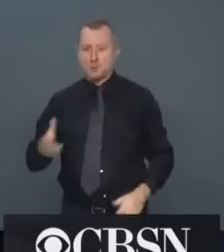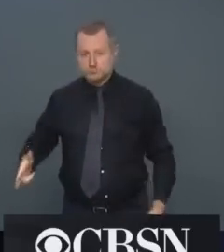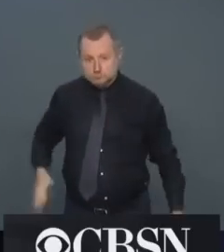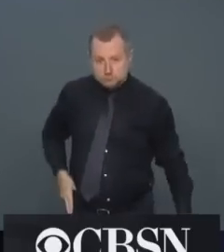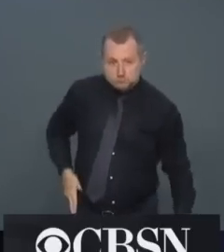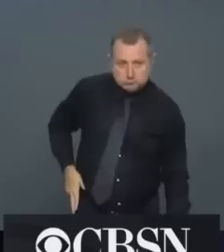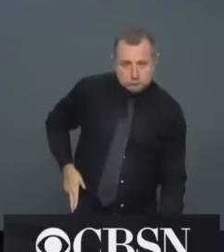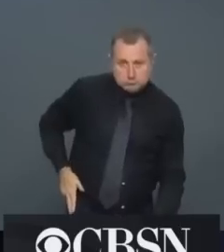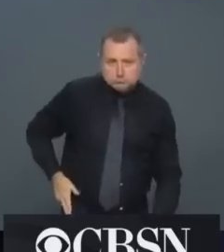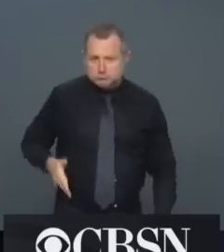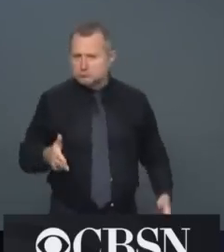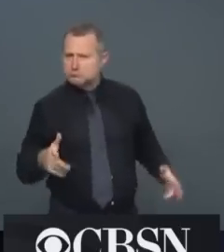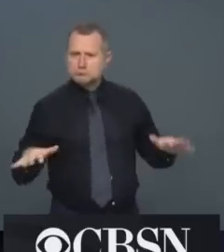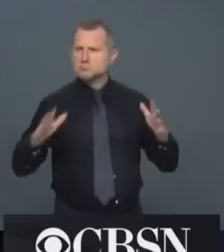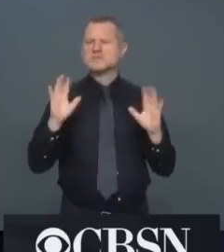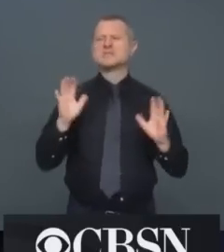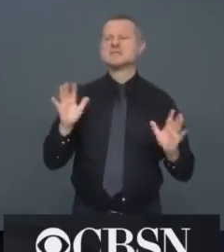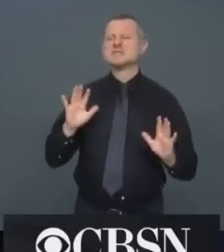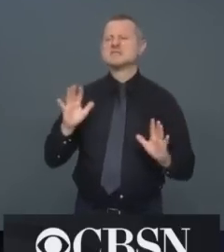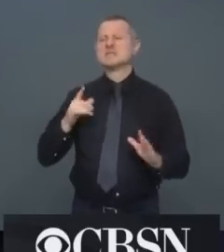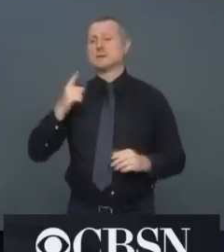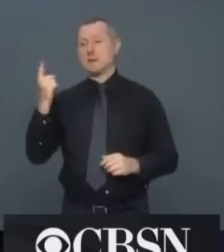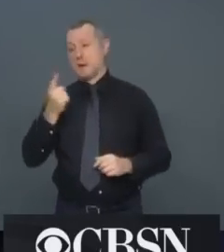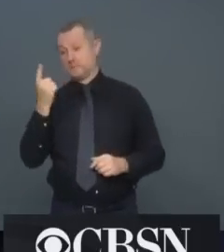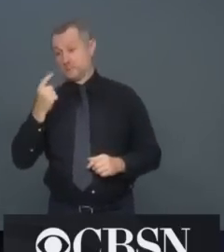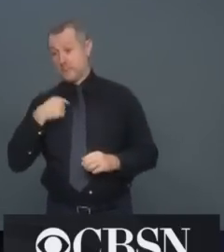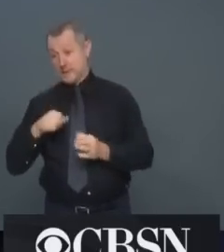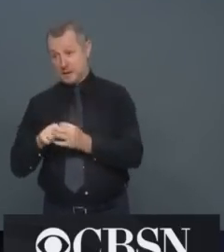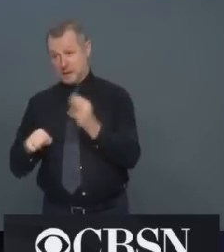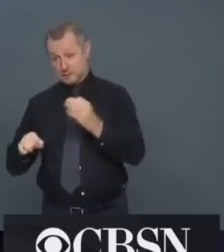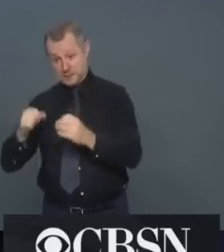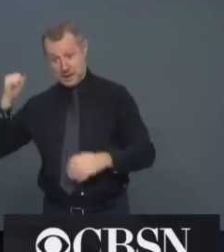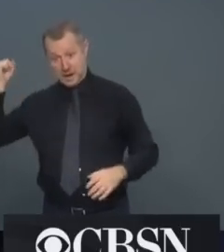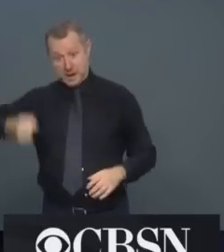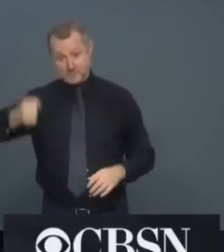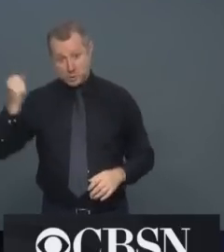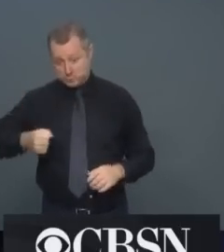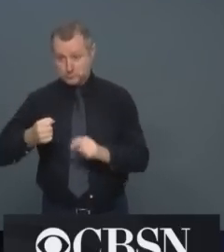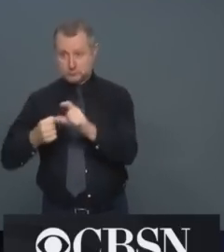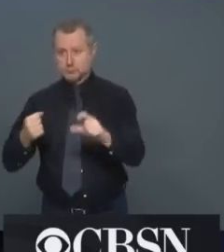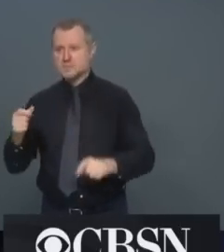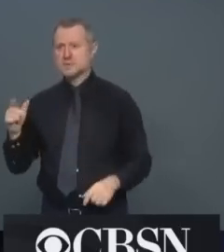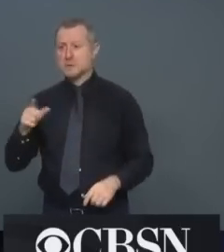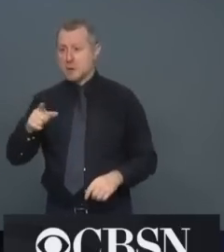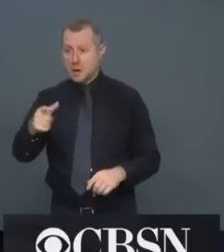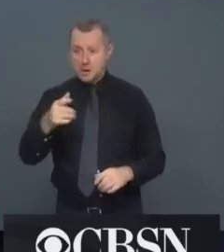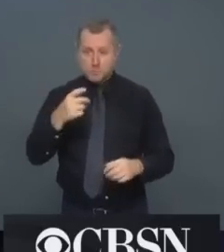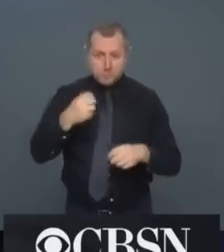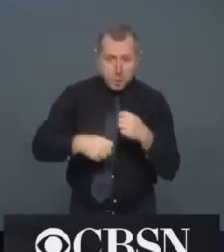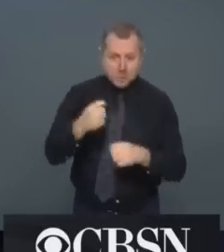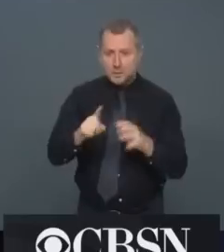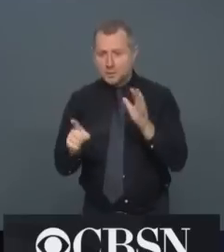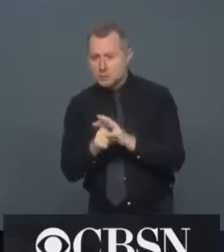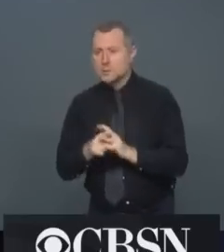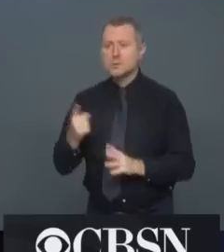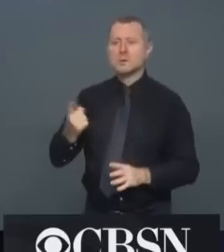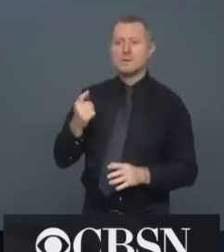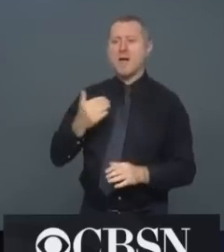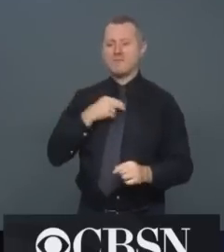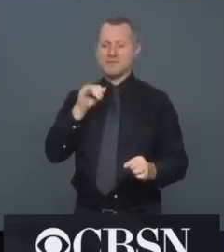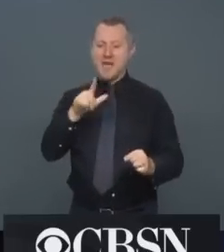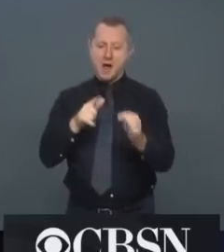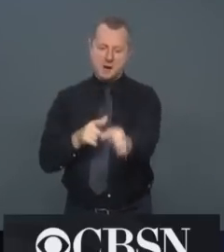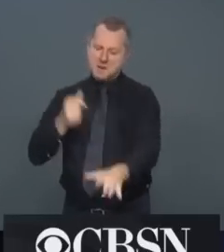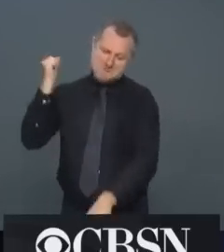nail, right? So how do you have a $10 billion budget for public safety in New York